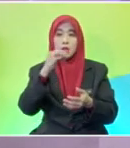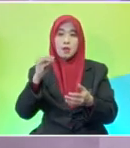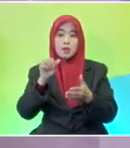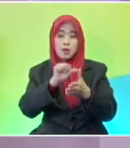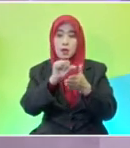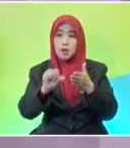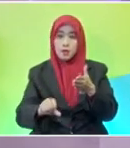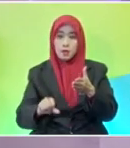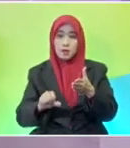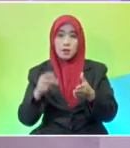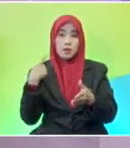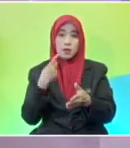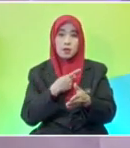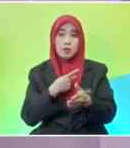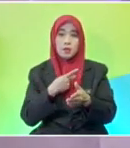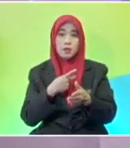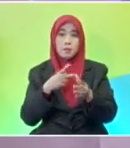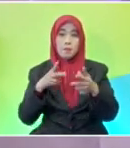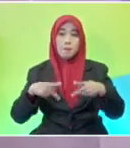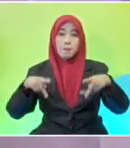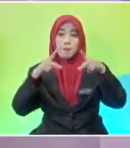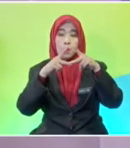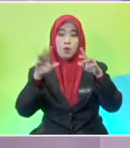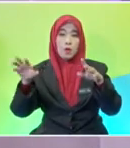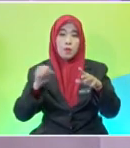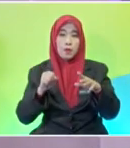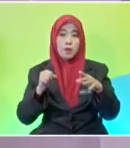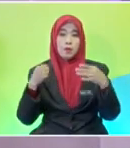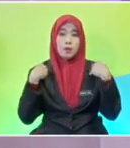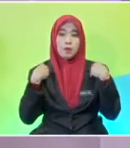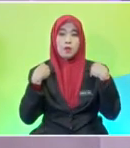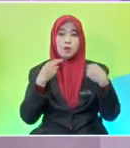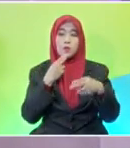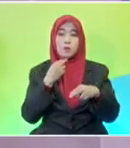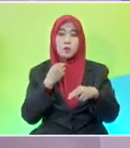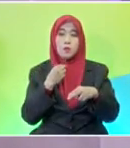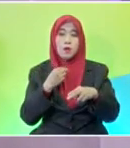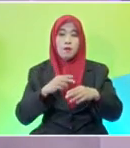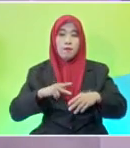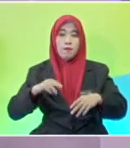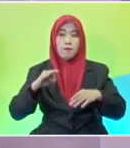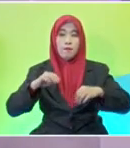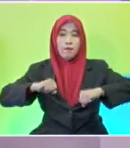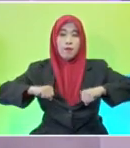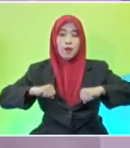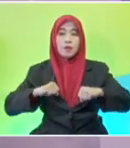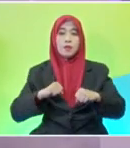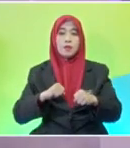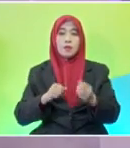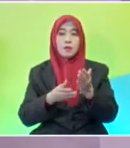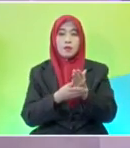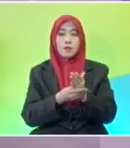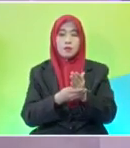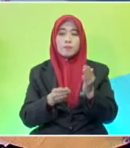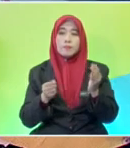the last one, you must take the least amount is sugar, like a fat, salt. Right. So these are the